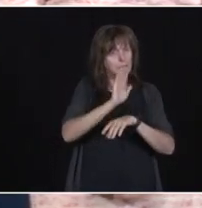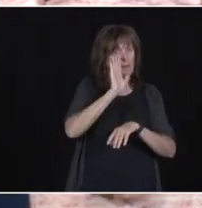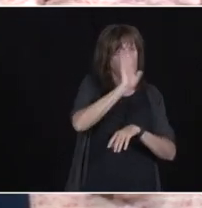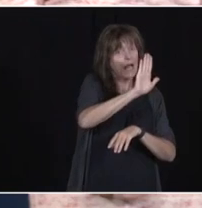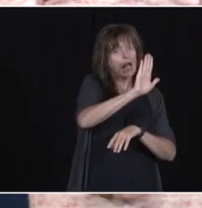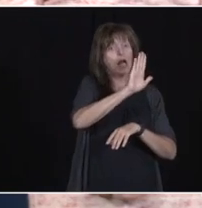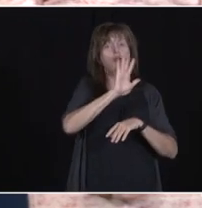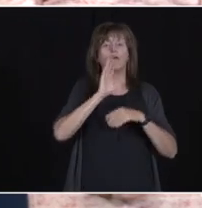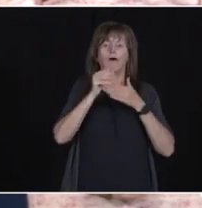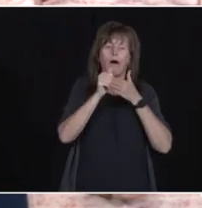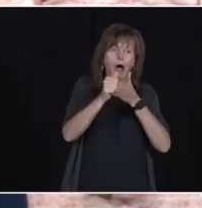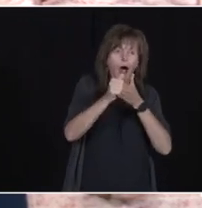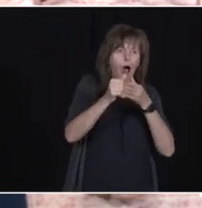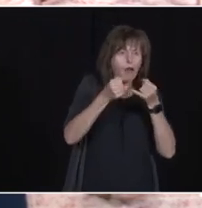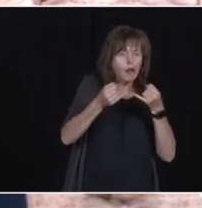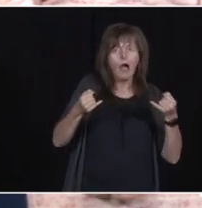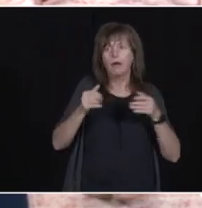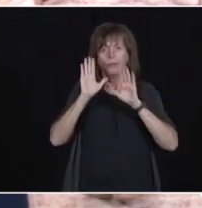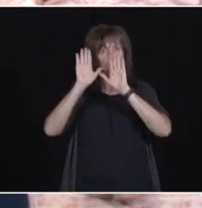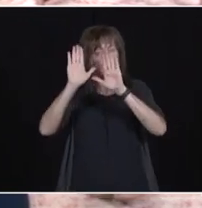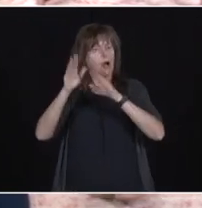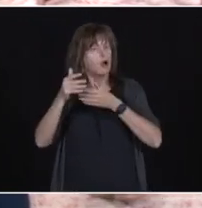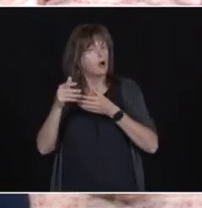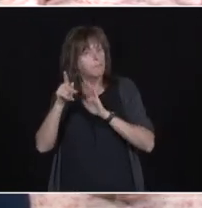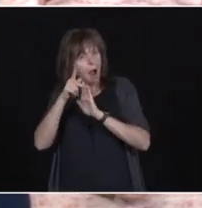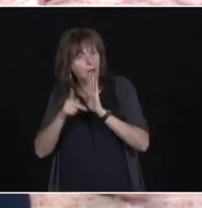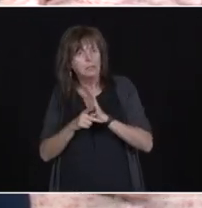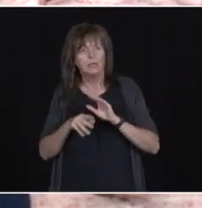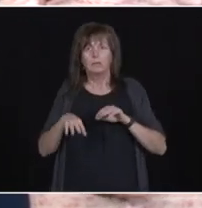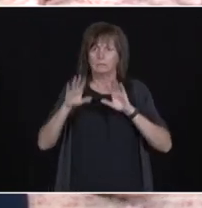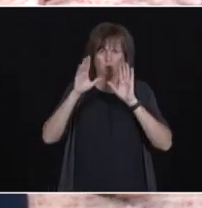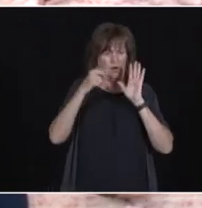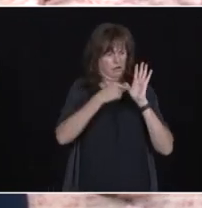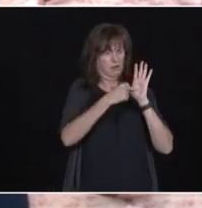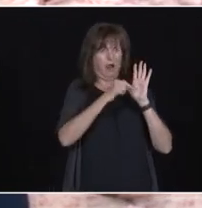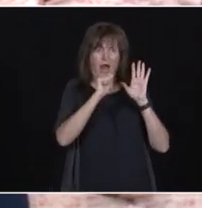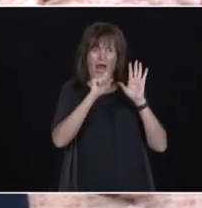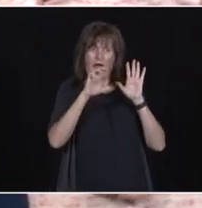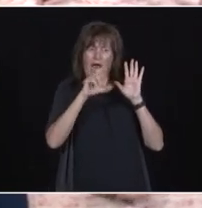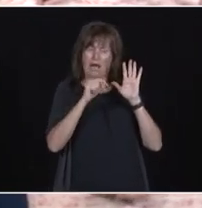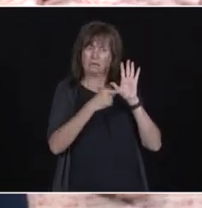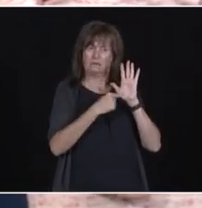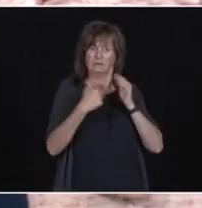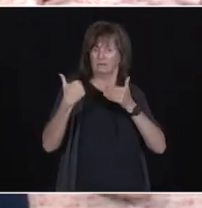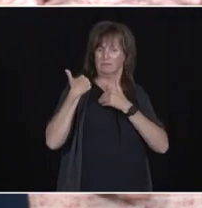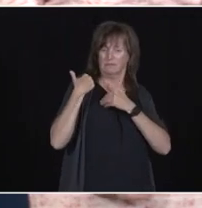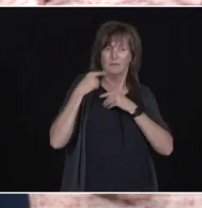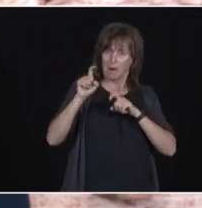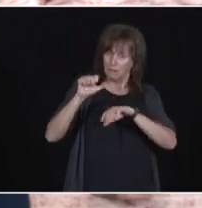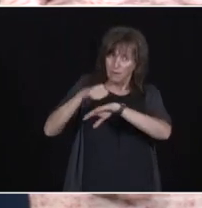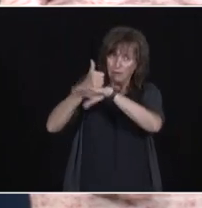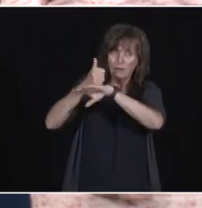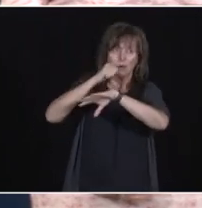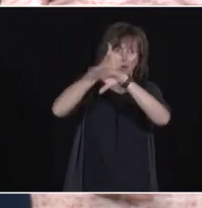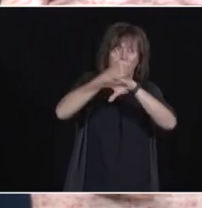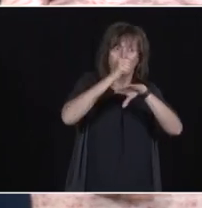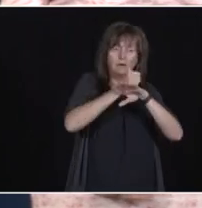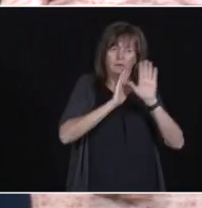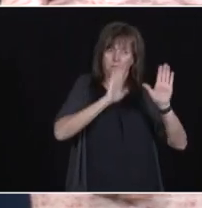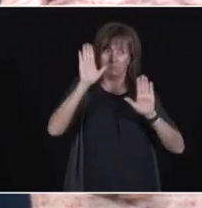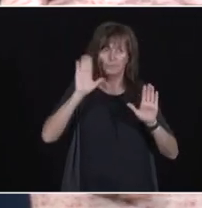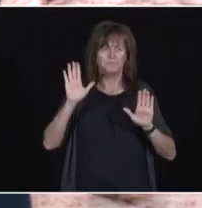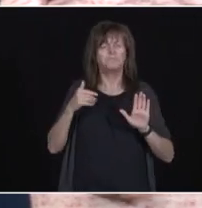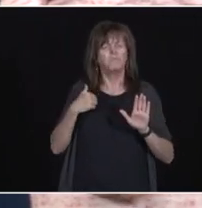I'll ask the Minister of Health to come up and make a comment on this as well. But again, they're 34 independent